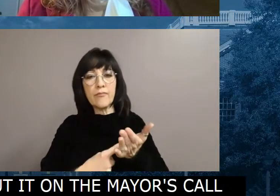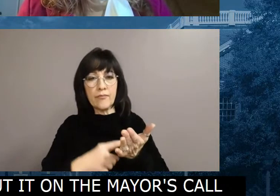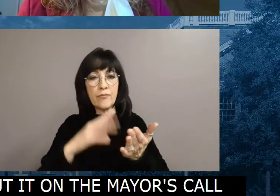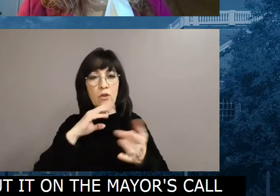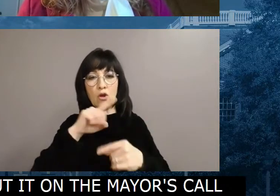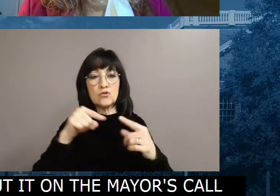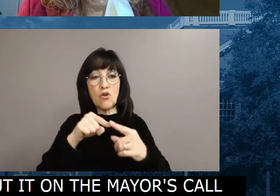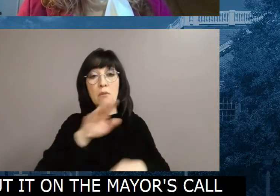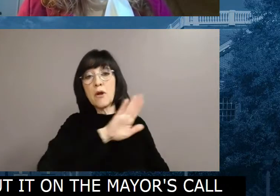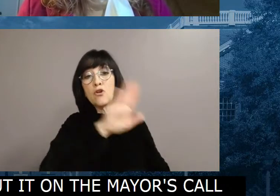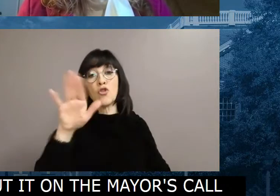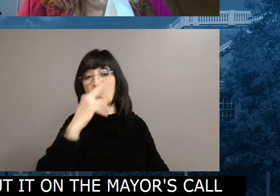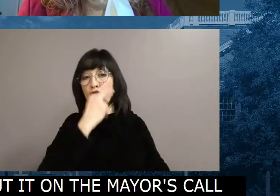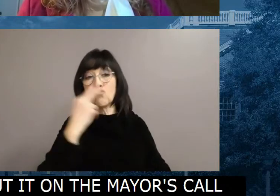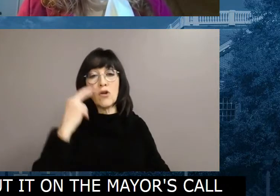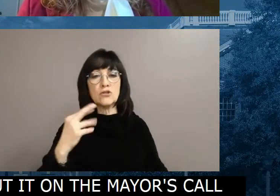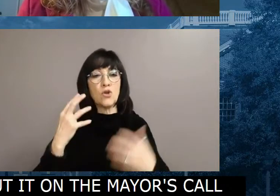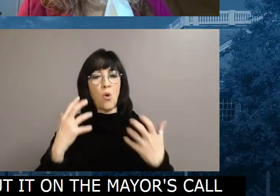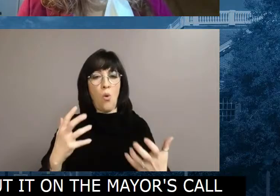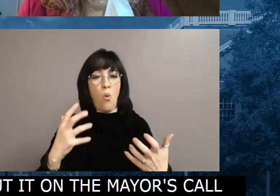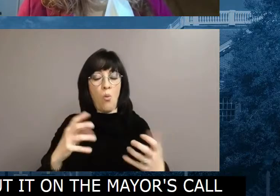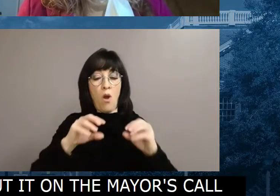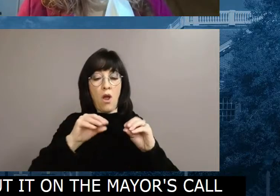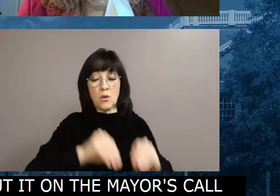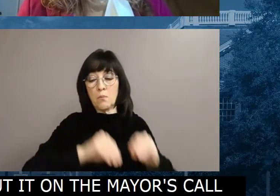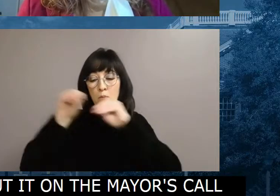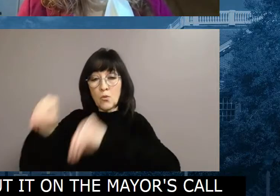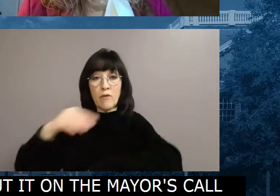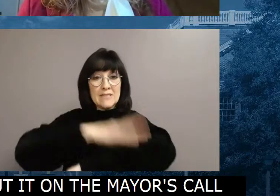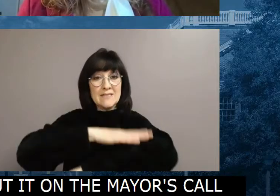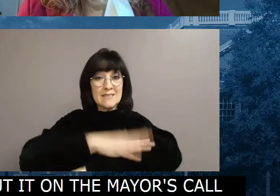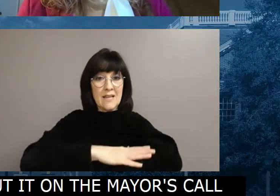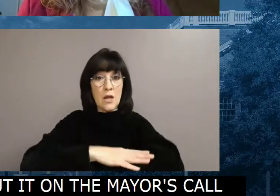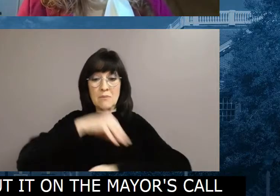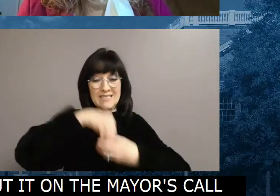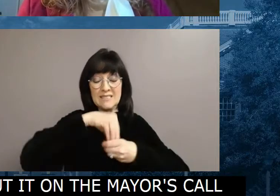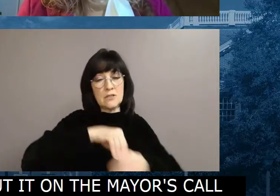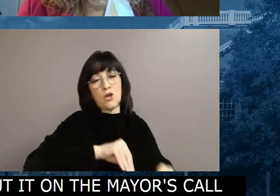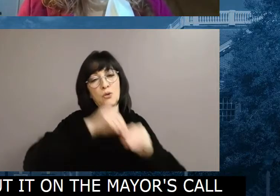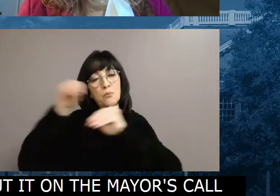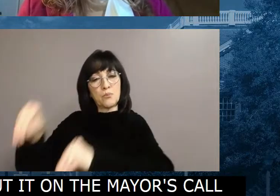eager to start moving tables outside.